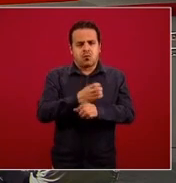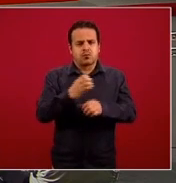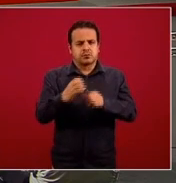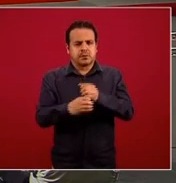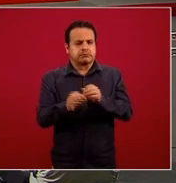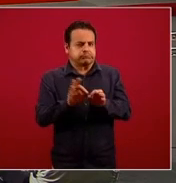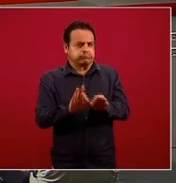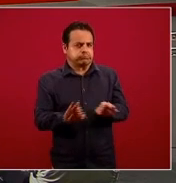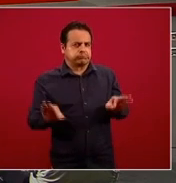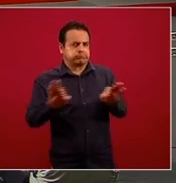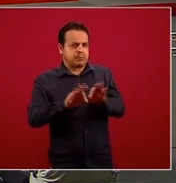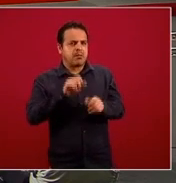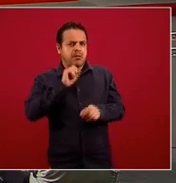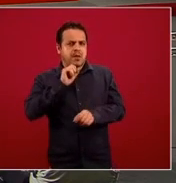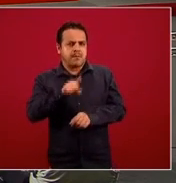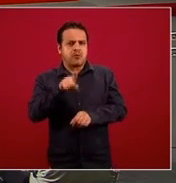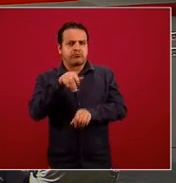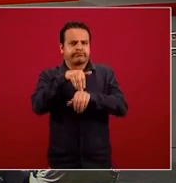I also want to talk about